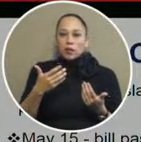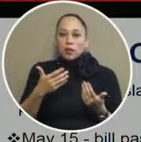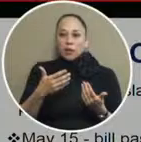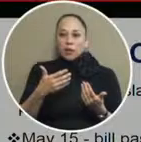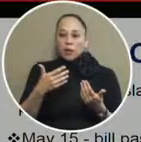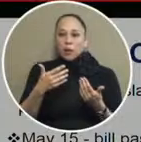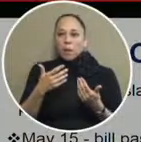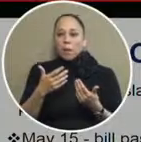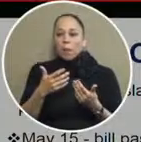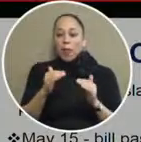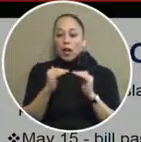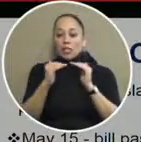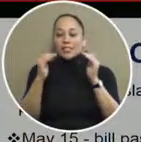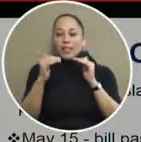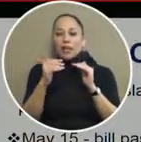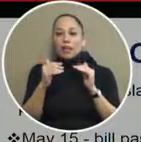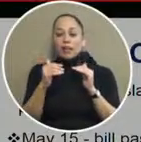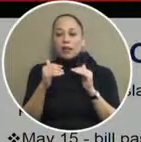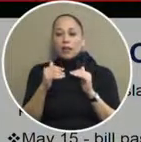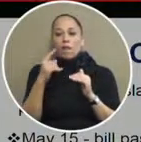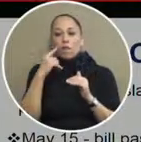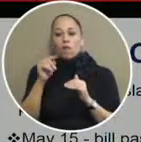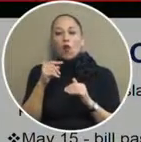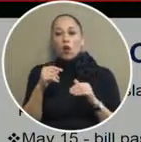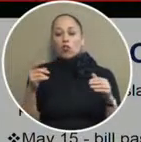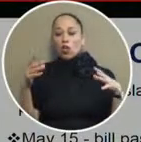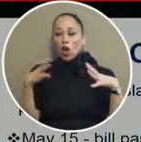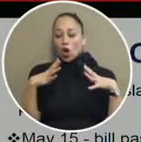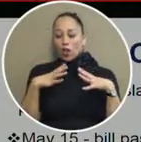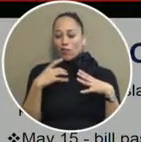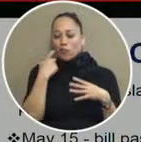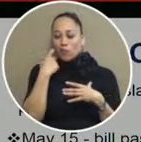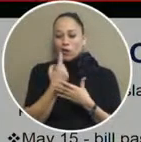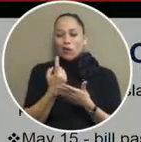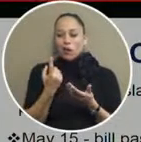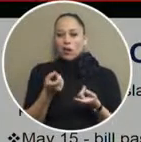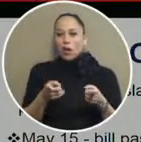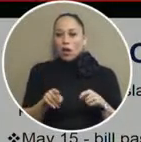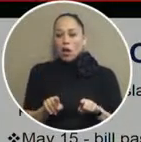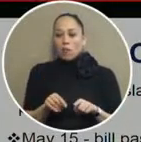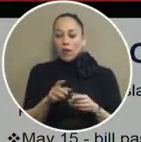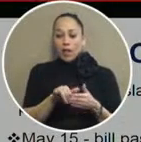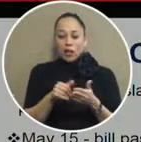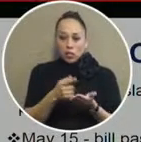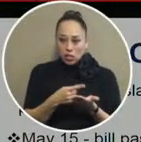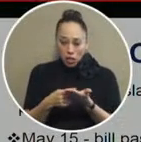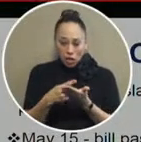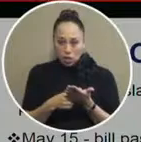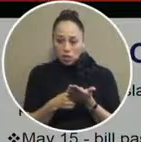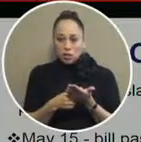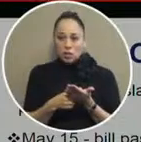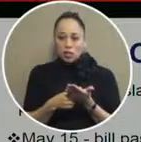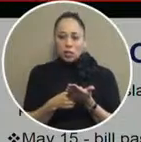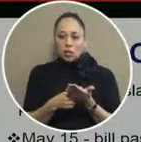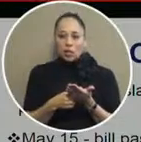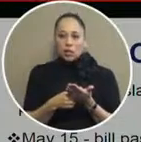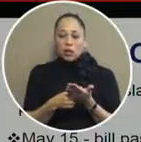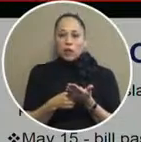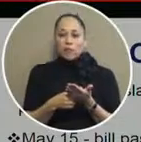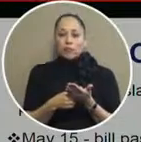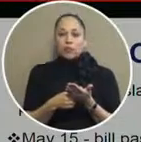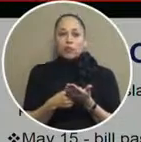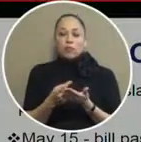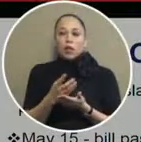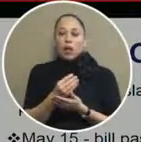dialogue yet at the Senate level. We expect now that the holiday just passed, the discussions will start to heat up. We'll see